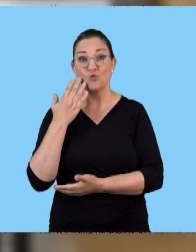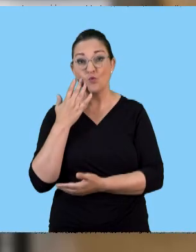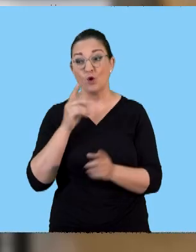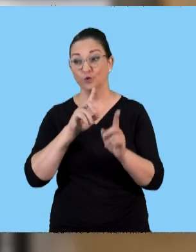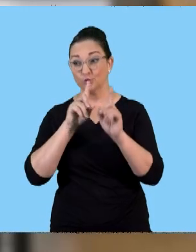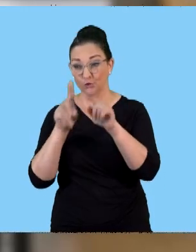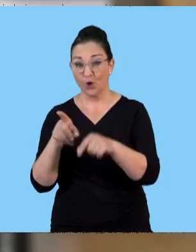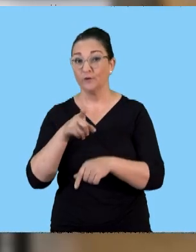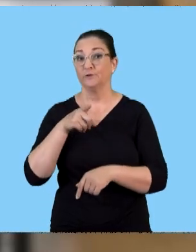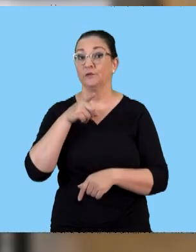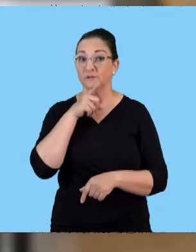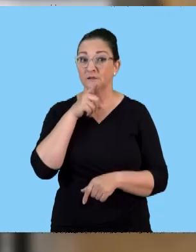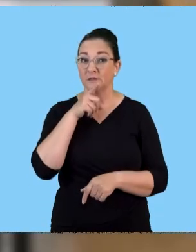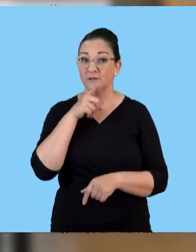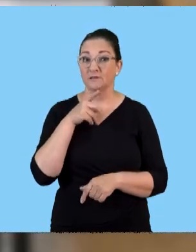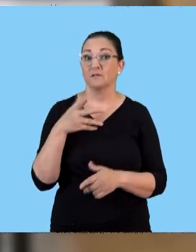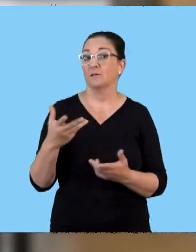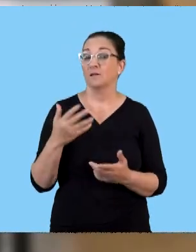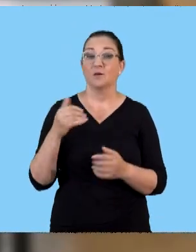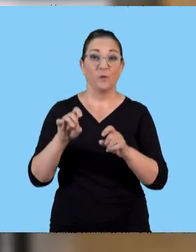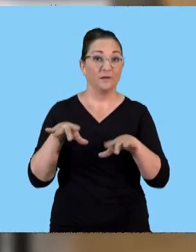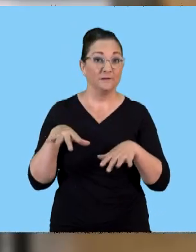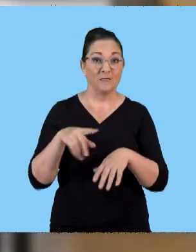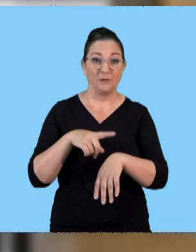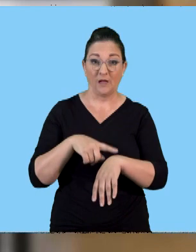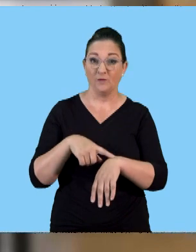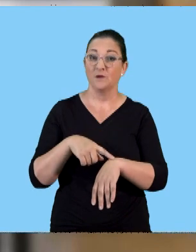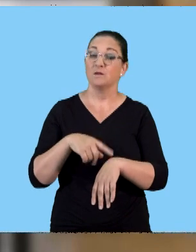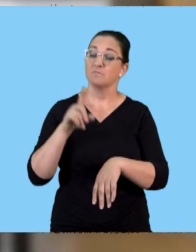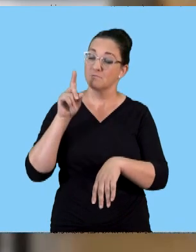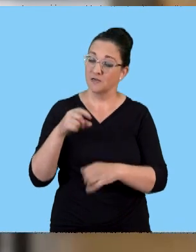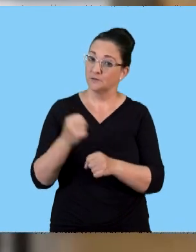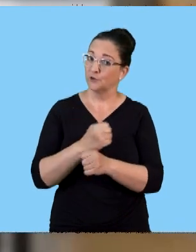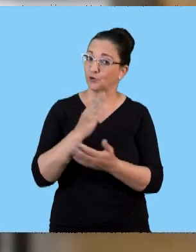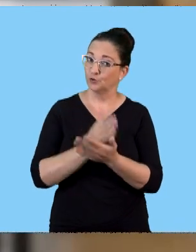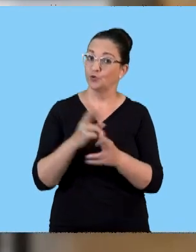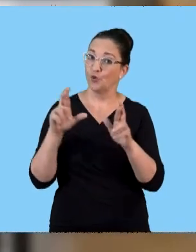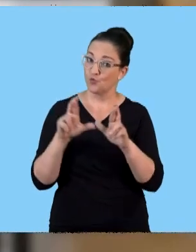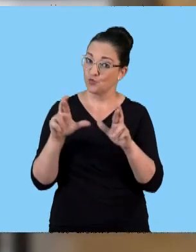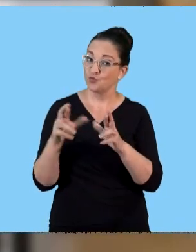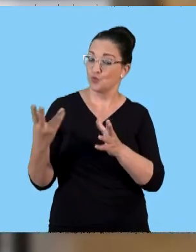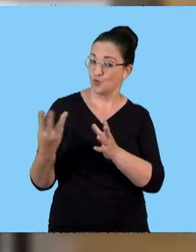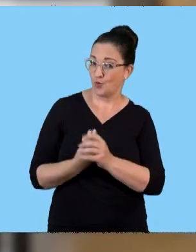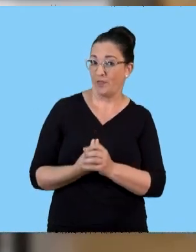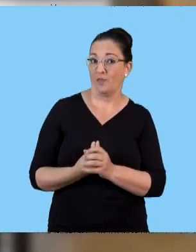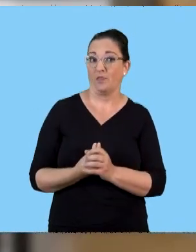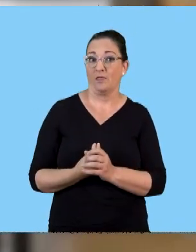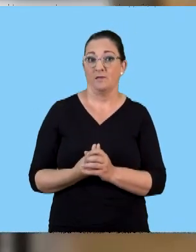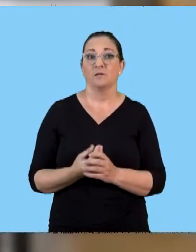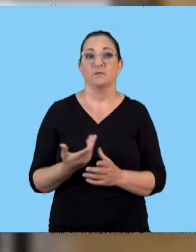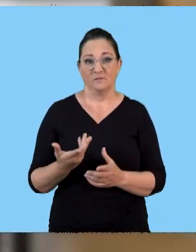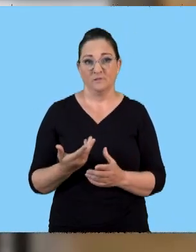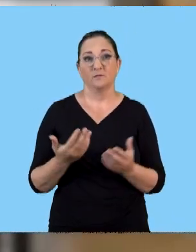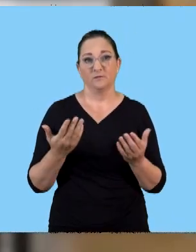of a test when we write on this section or when it's exam time, paper two, you go, you take your ruler with you. Most